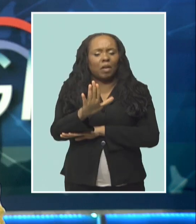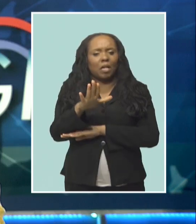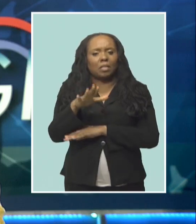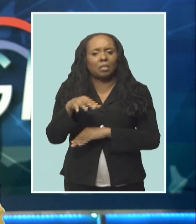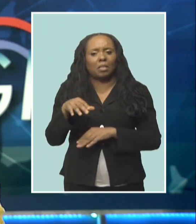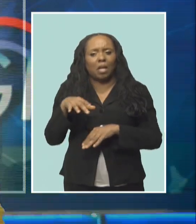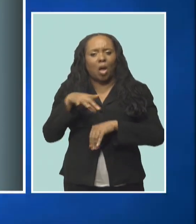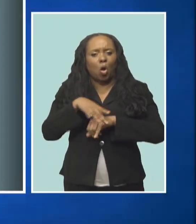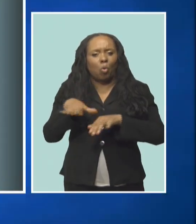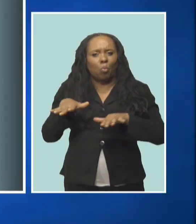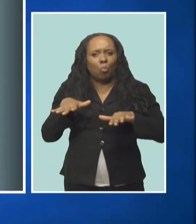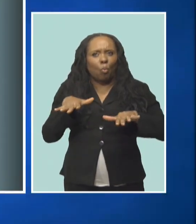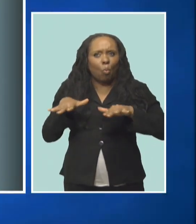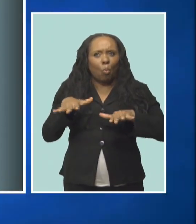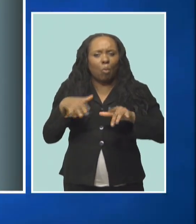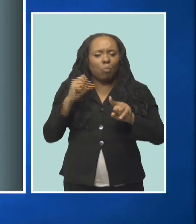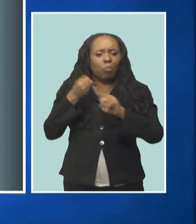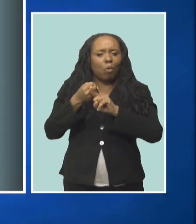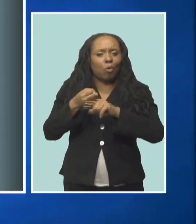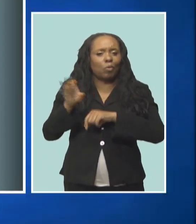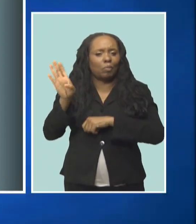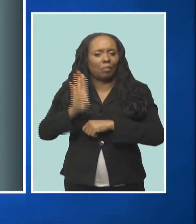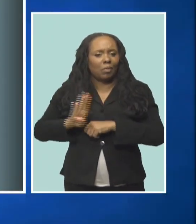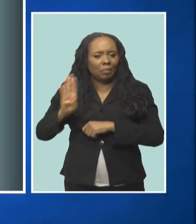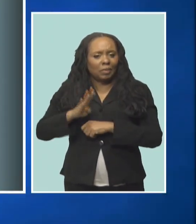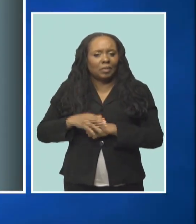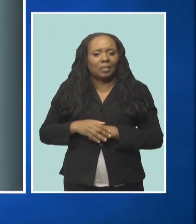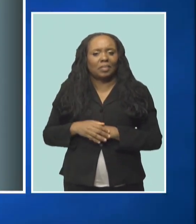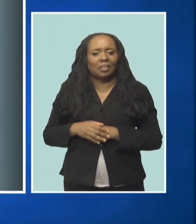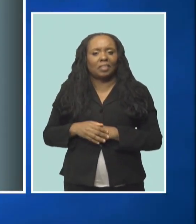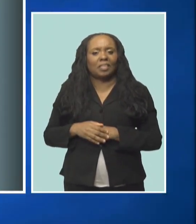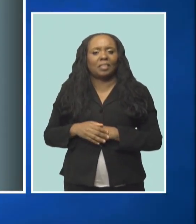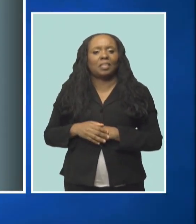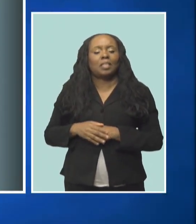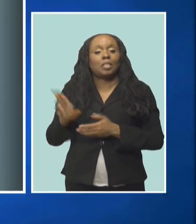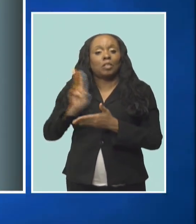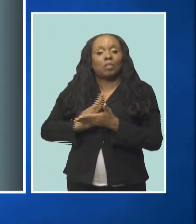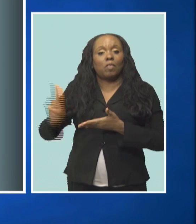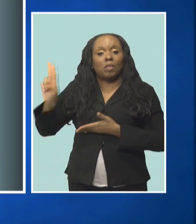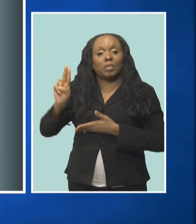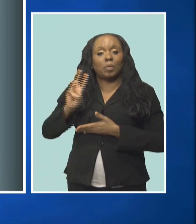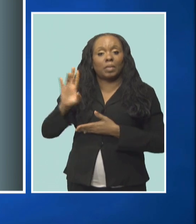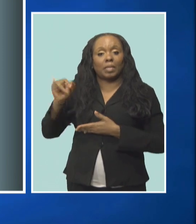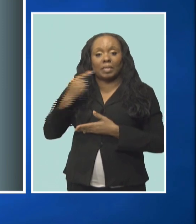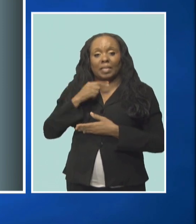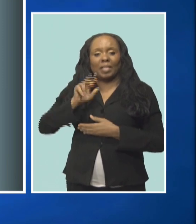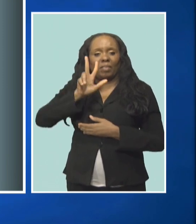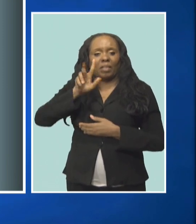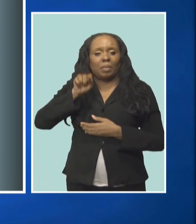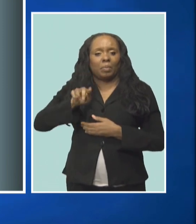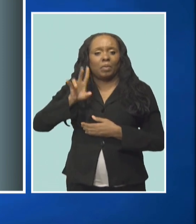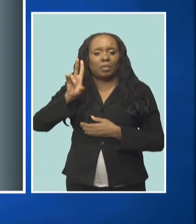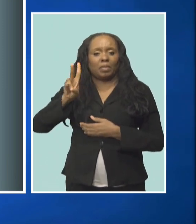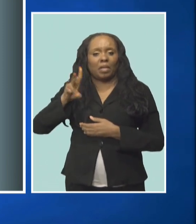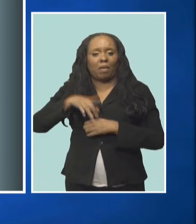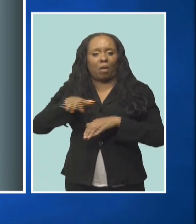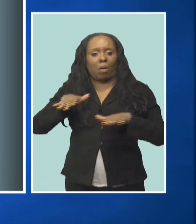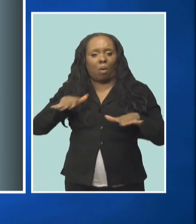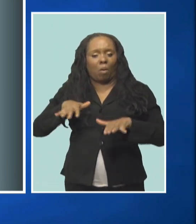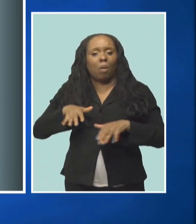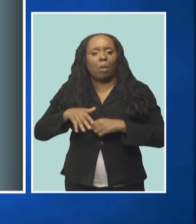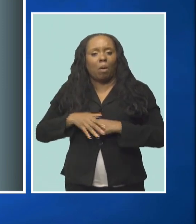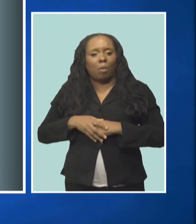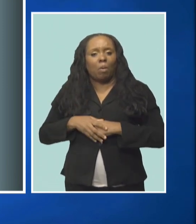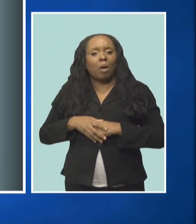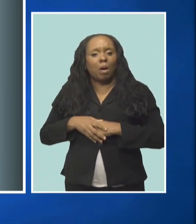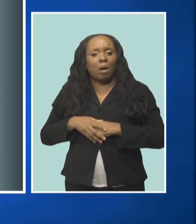The Seismic Research Center of the University of the West Indies says the 3.7 quake struck at 12 minutes to 1. It was